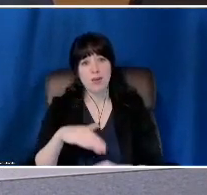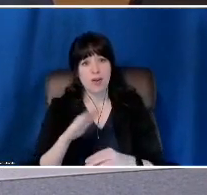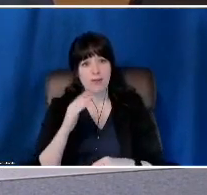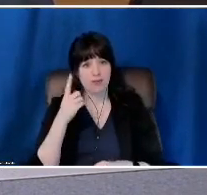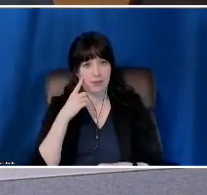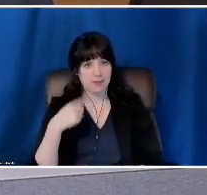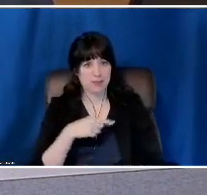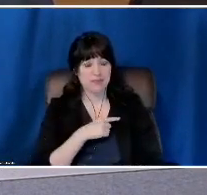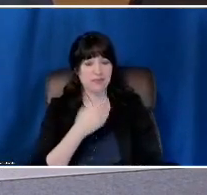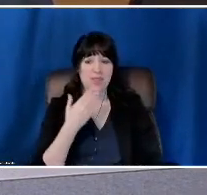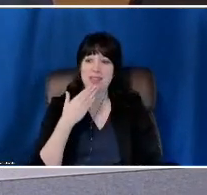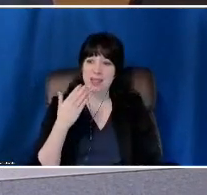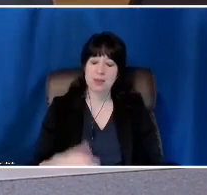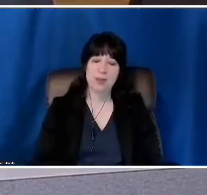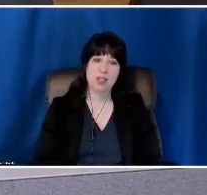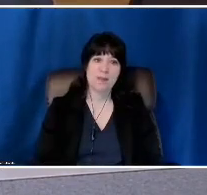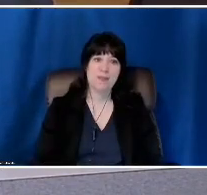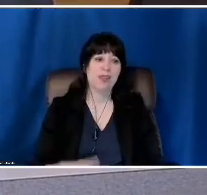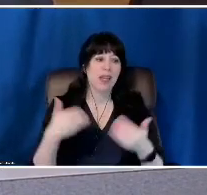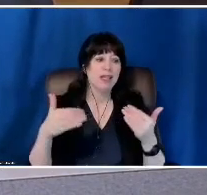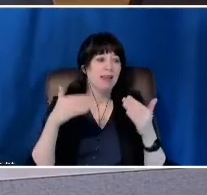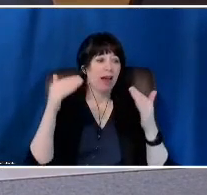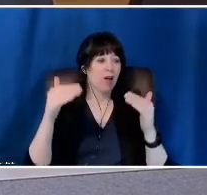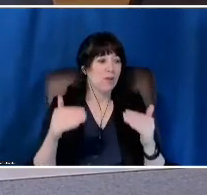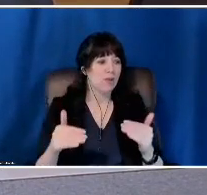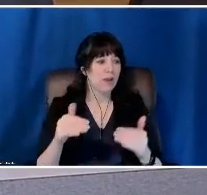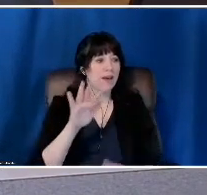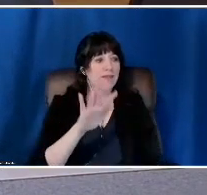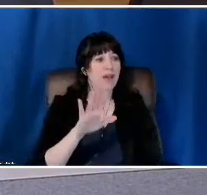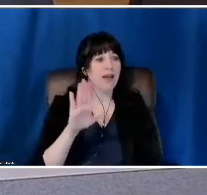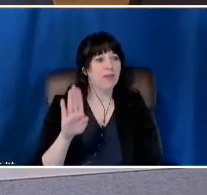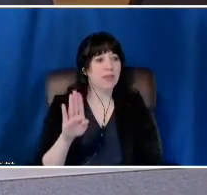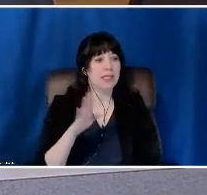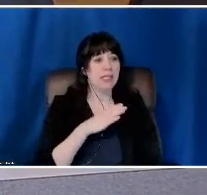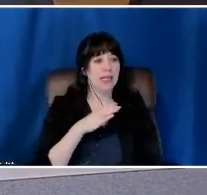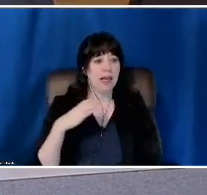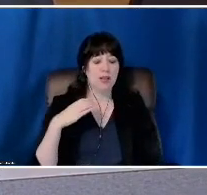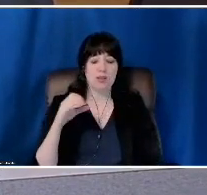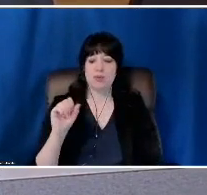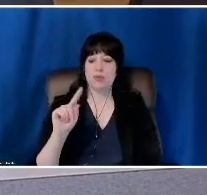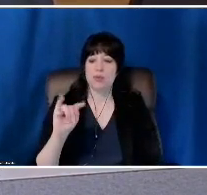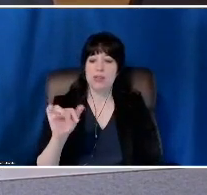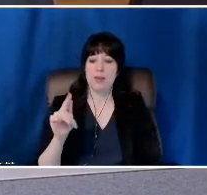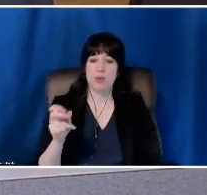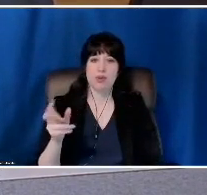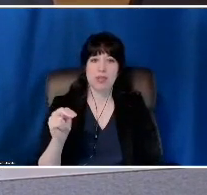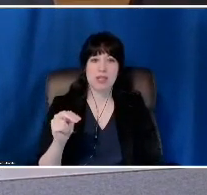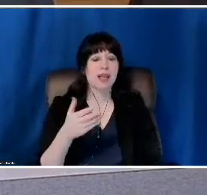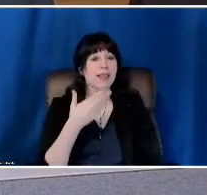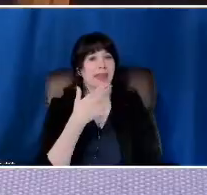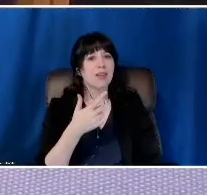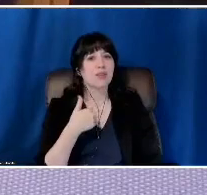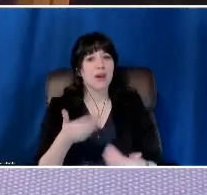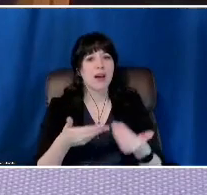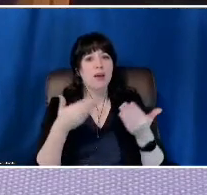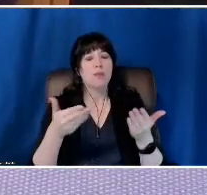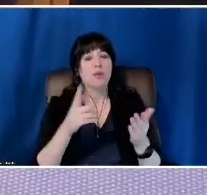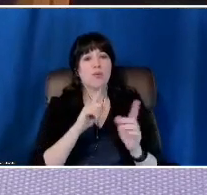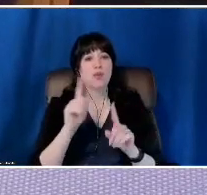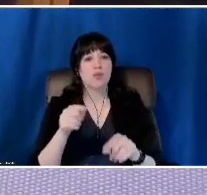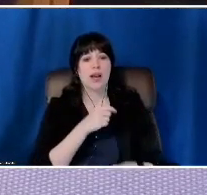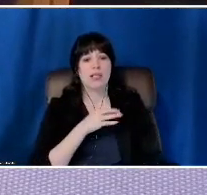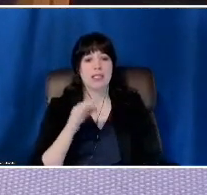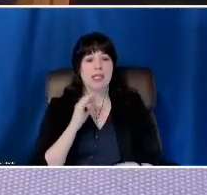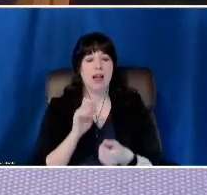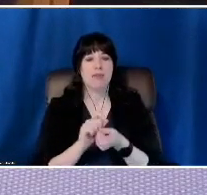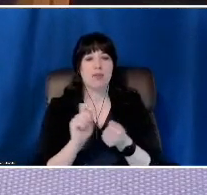you. On to item 5B, Councillor Stapleton. Thank you. I move to direct staff to amend the scope